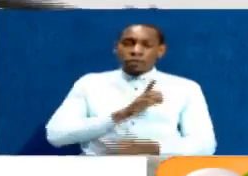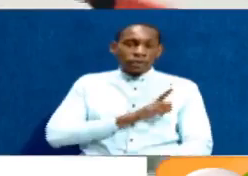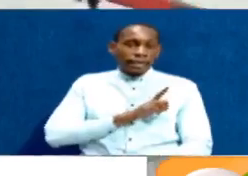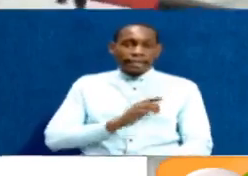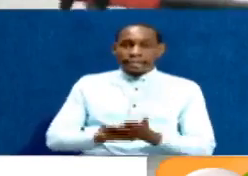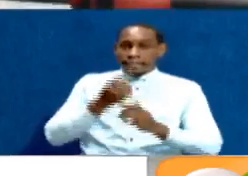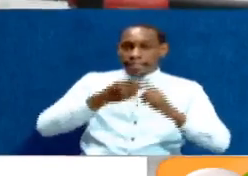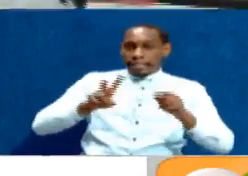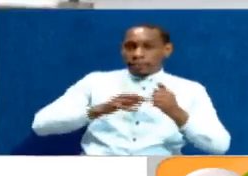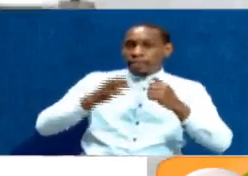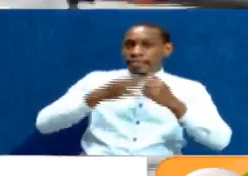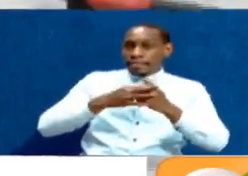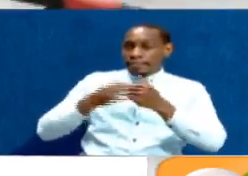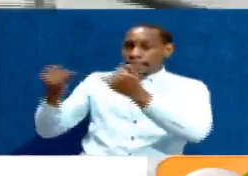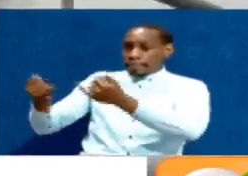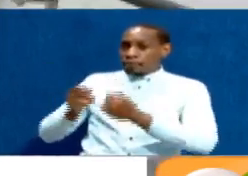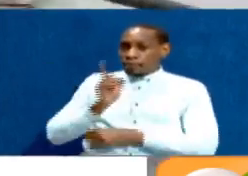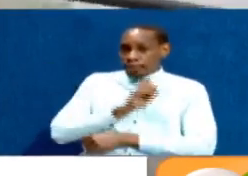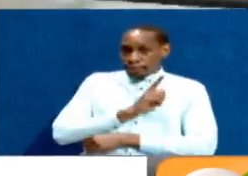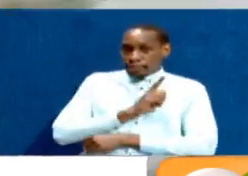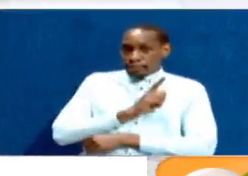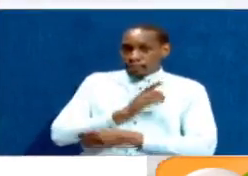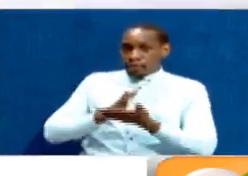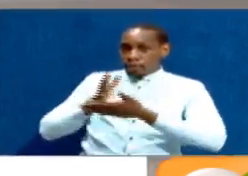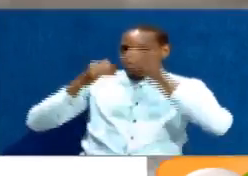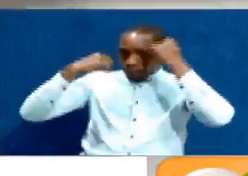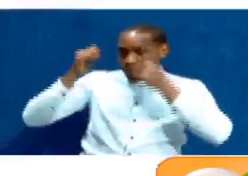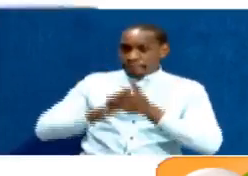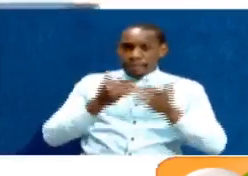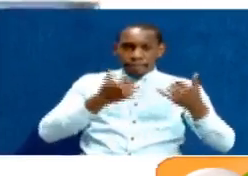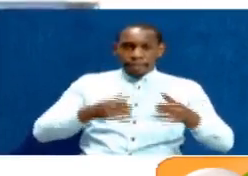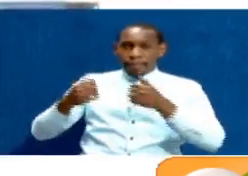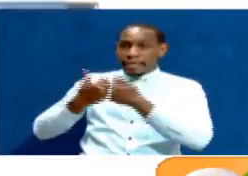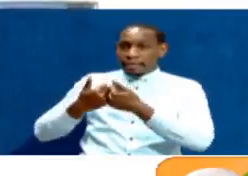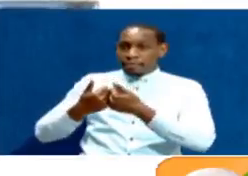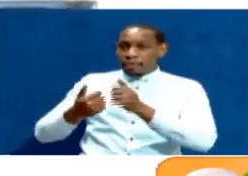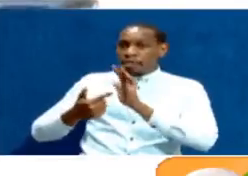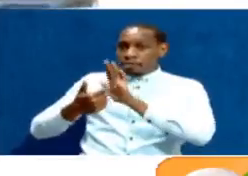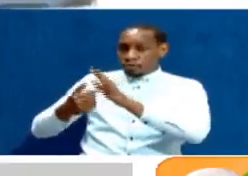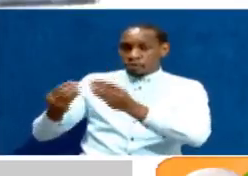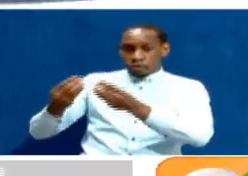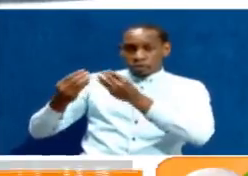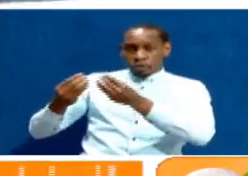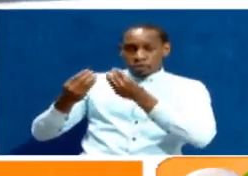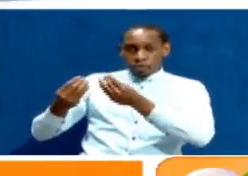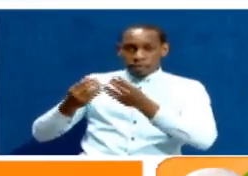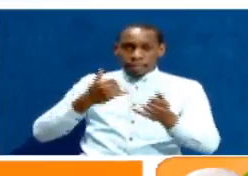tu. 2018 ndo niliintroduciwa na Navy kucheza hii game. Wakanionyesha venye